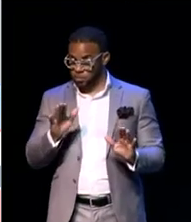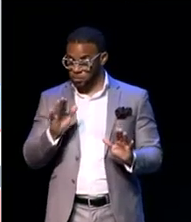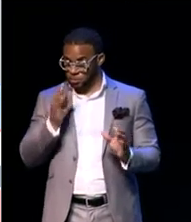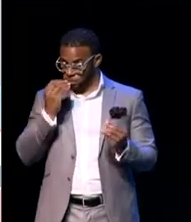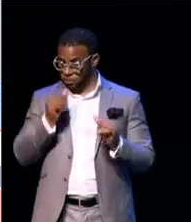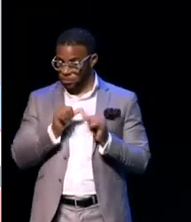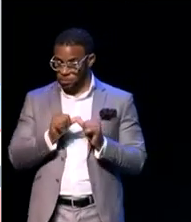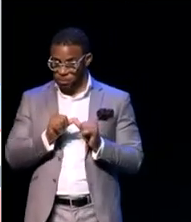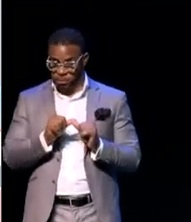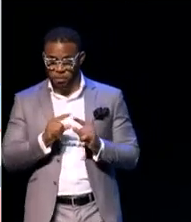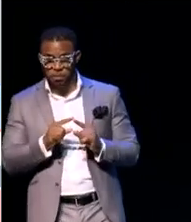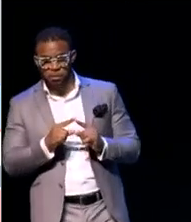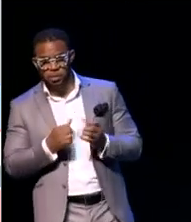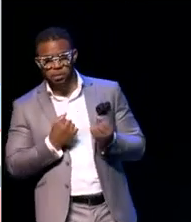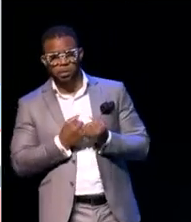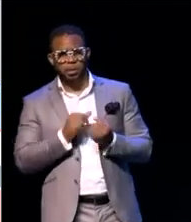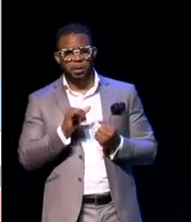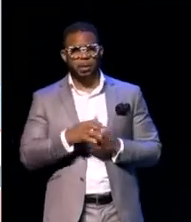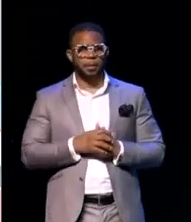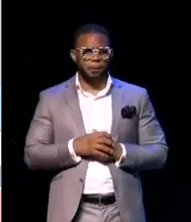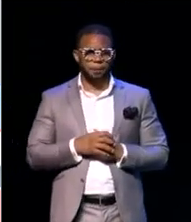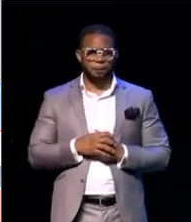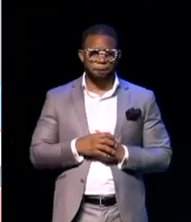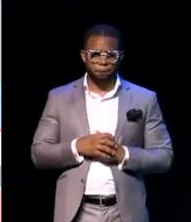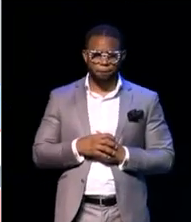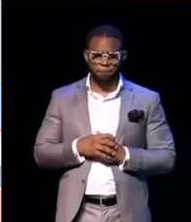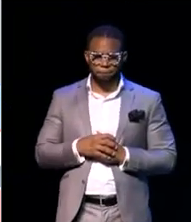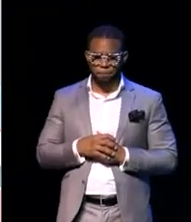to continue to support that effort.